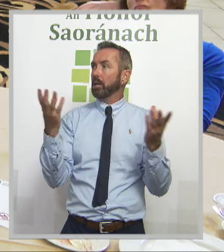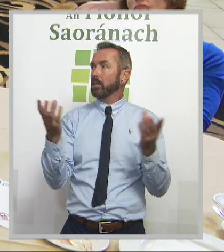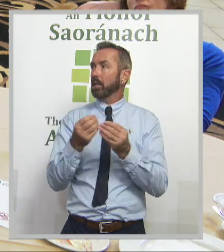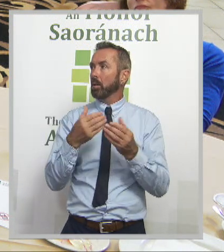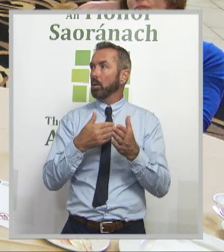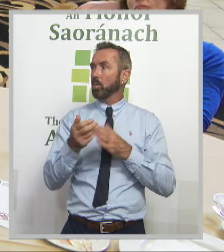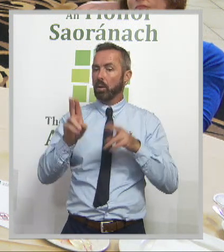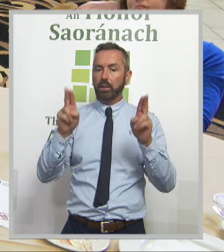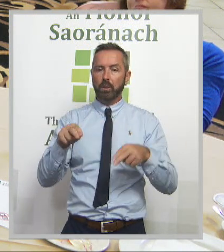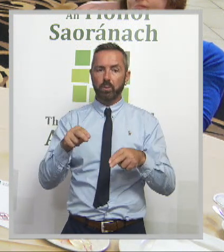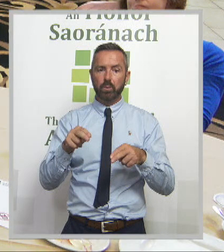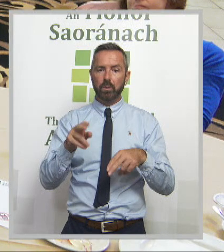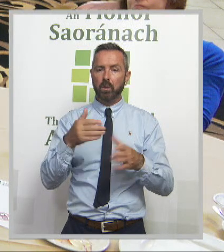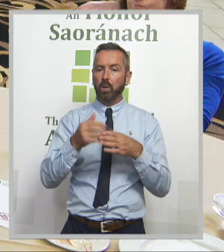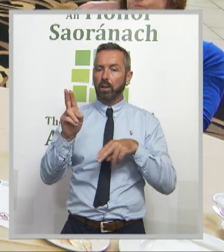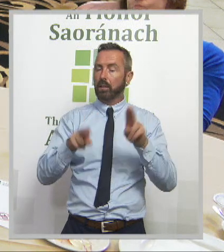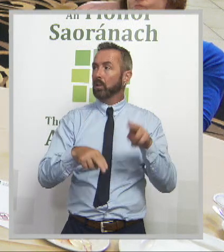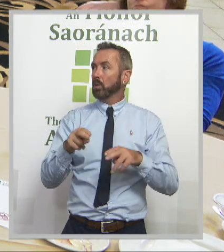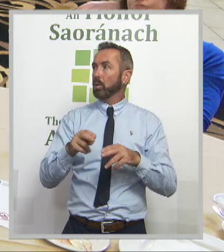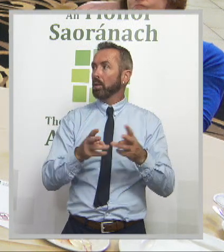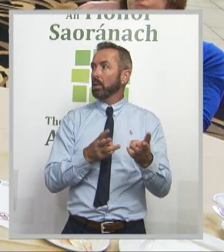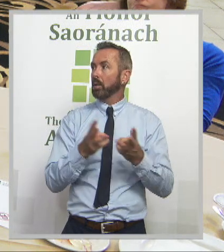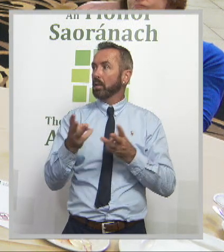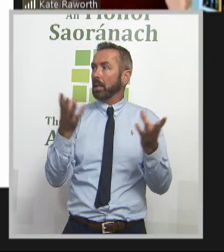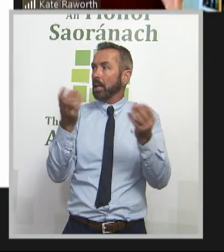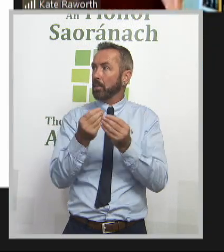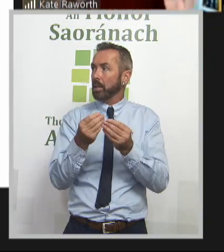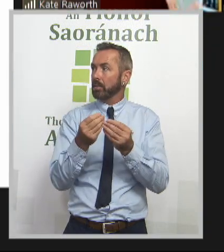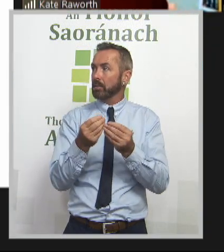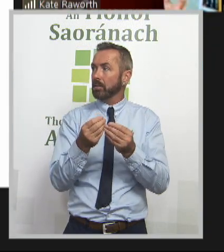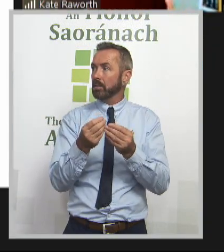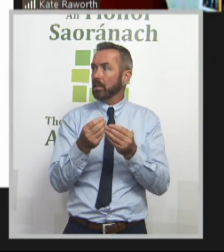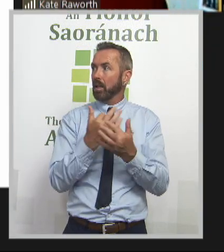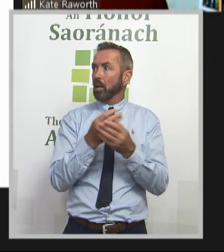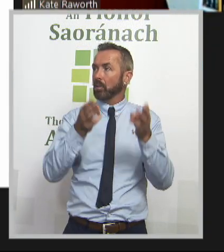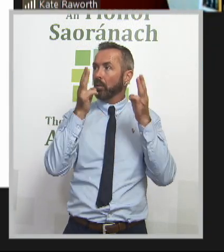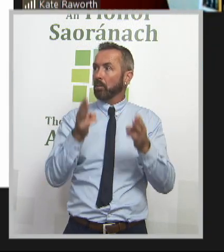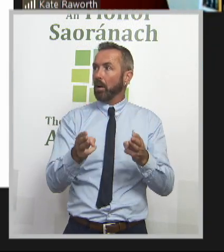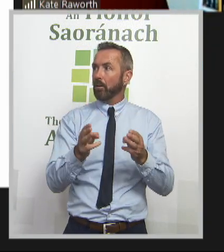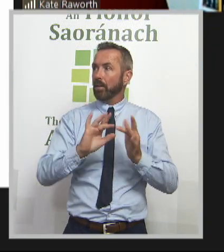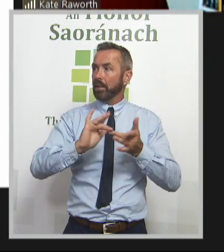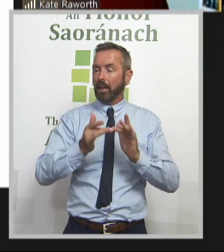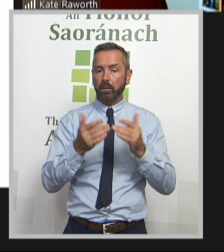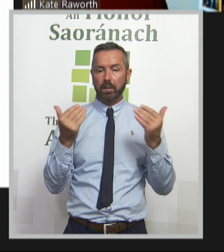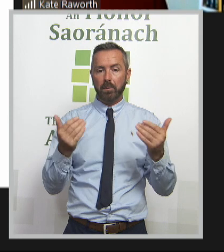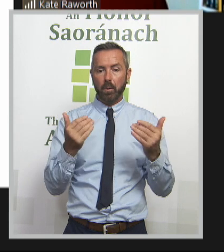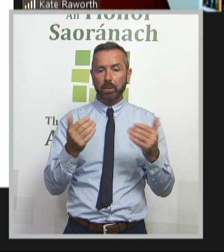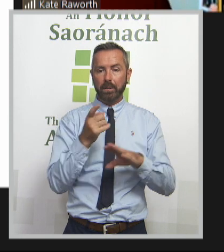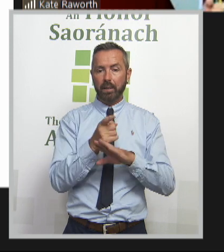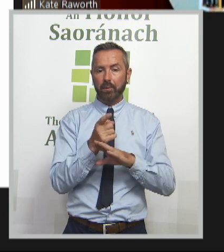are needed around the complex challenges that you're looking at? And there are many powerful existing networks that